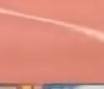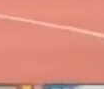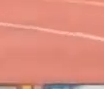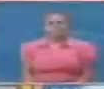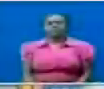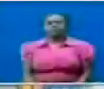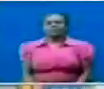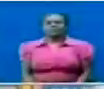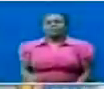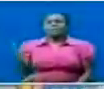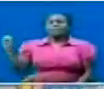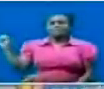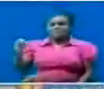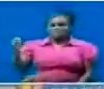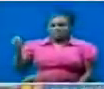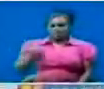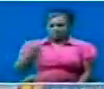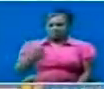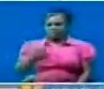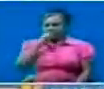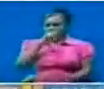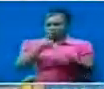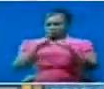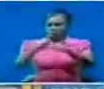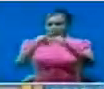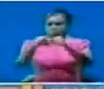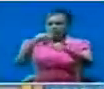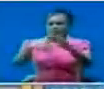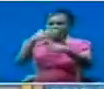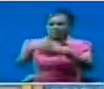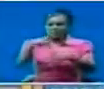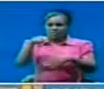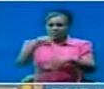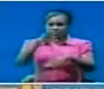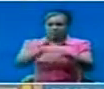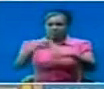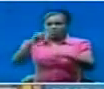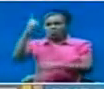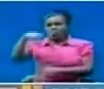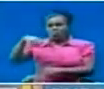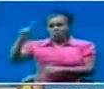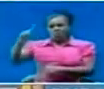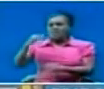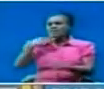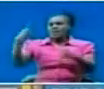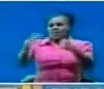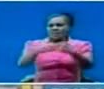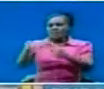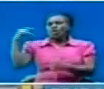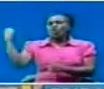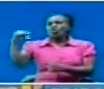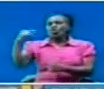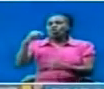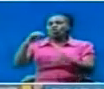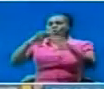The name Margaret Nyairera gained instant prominence in Kenya after the J2 secondary student won the 800 meters gold at the World